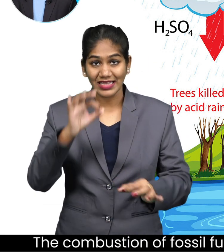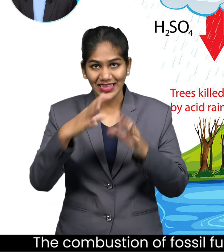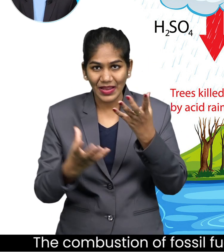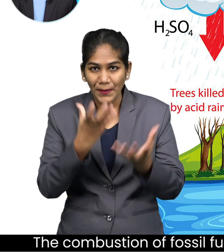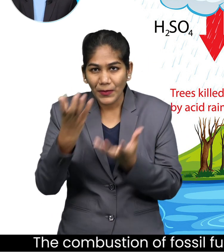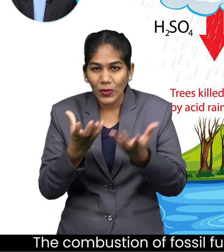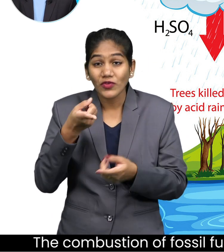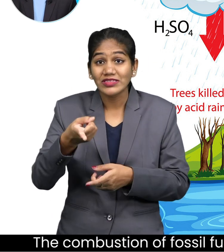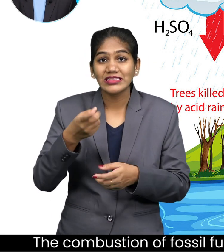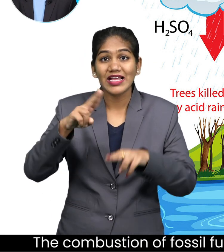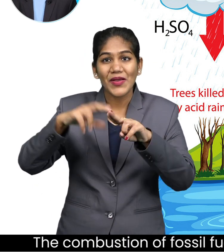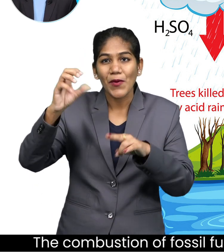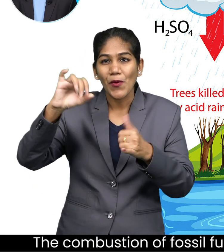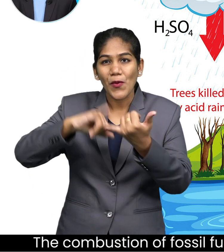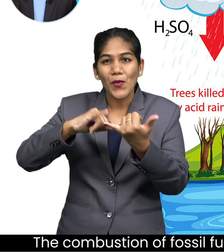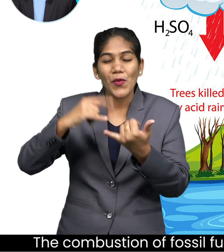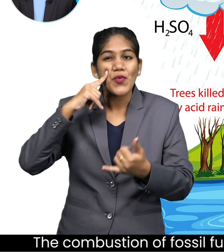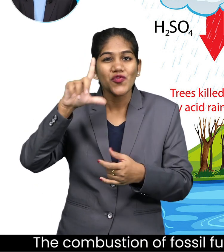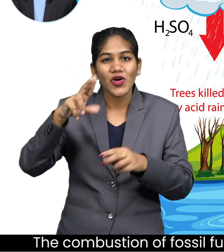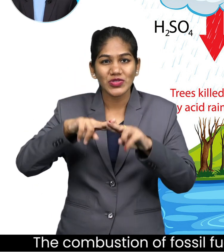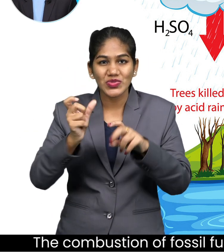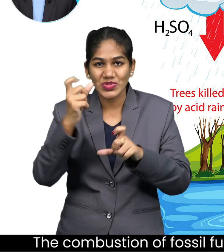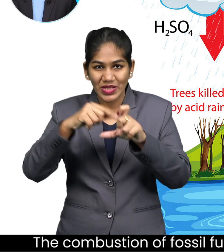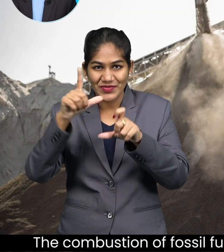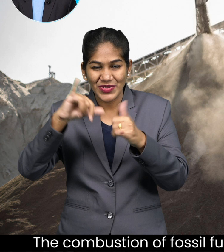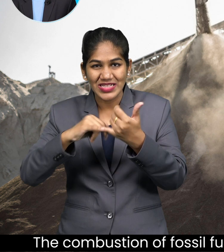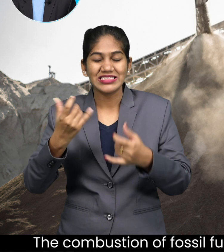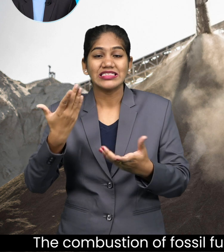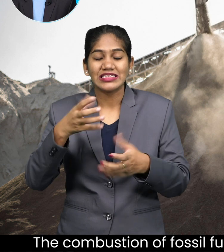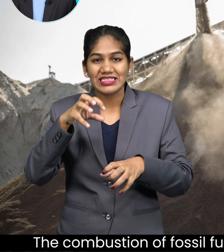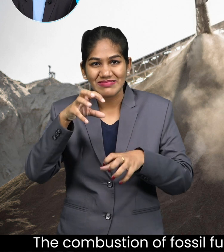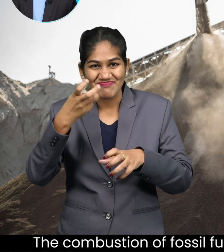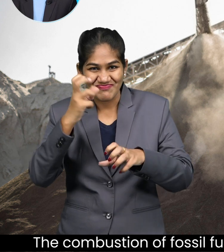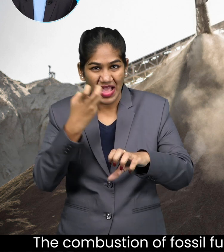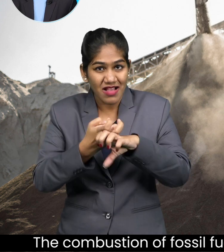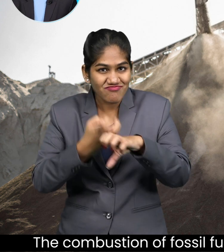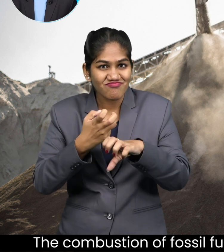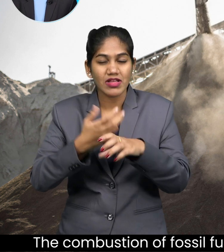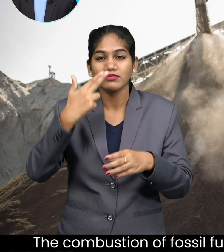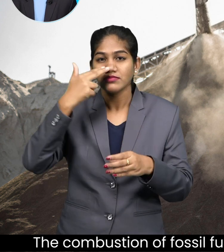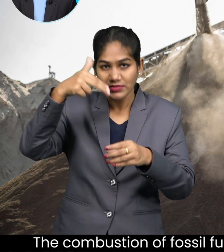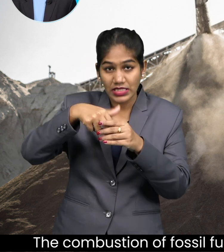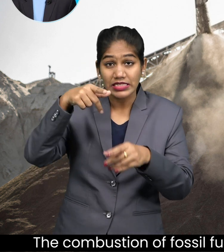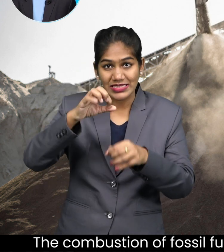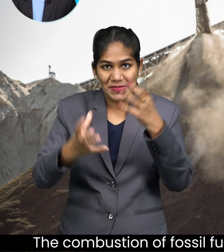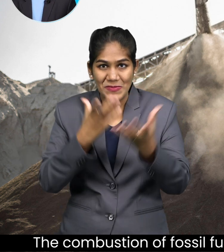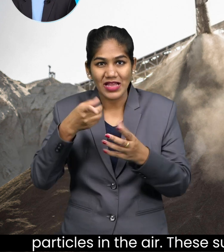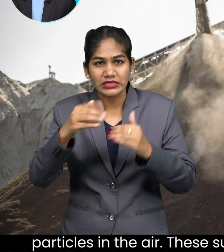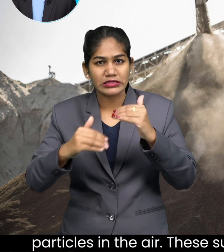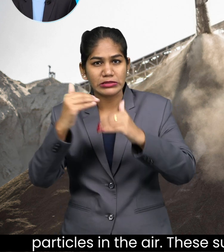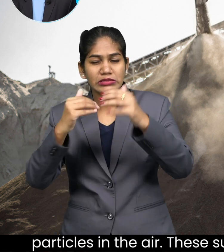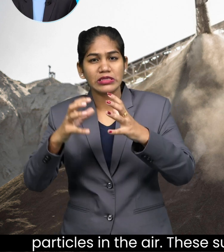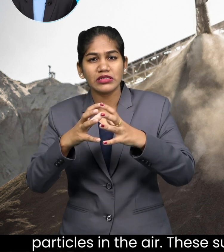The combustion of fossil fuels also increases the amount of